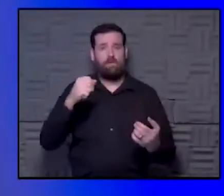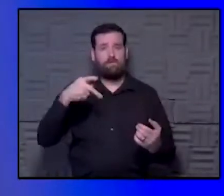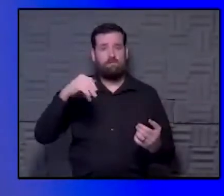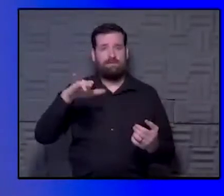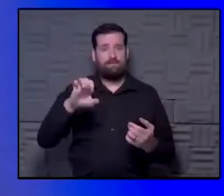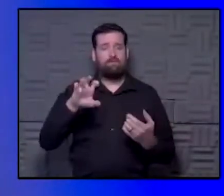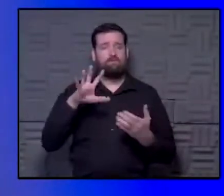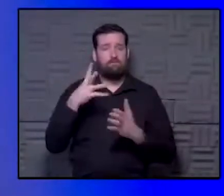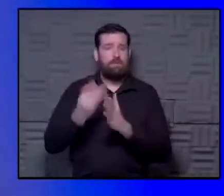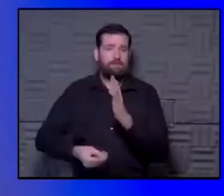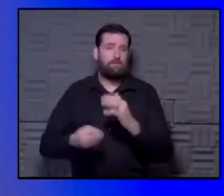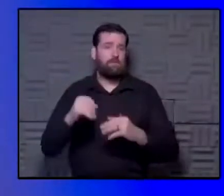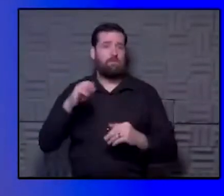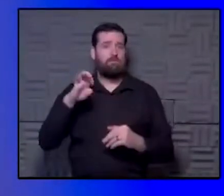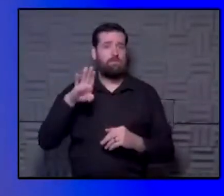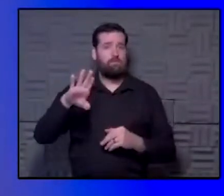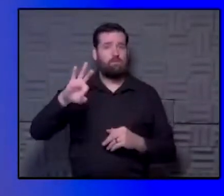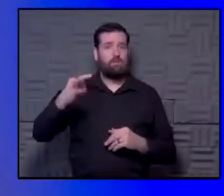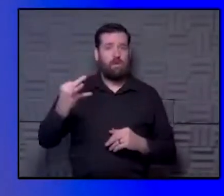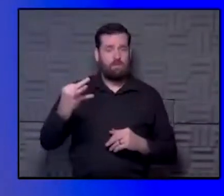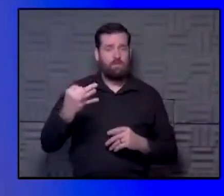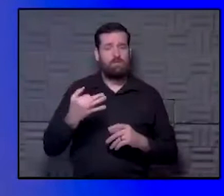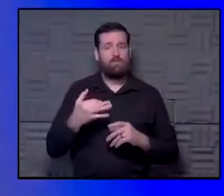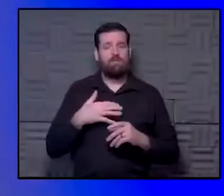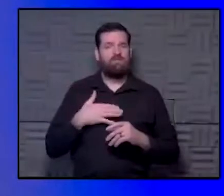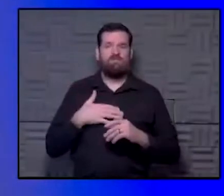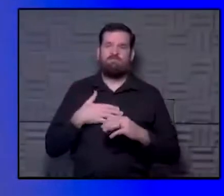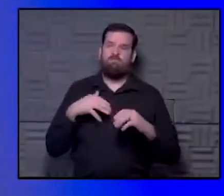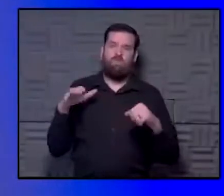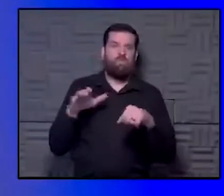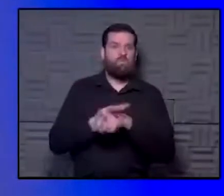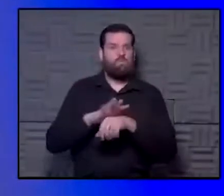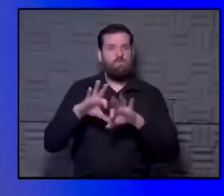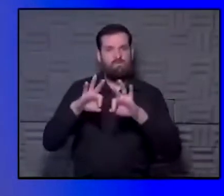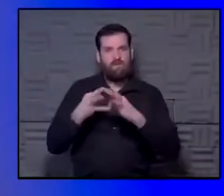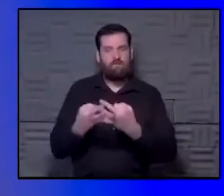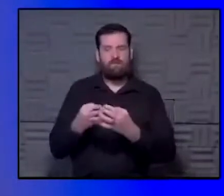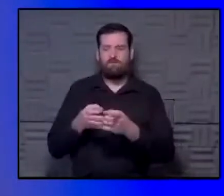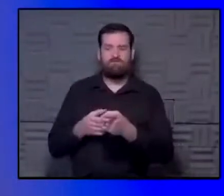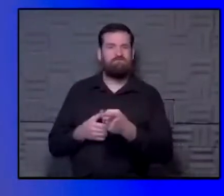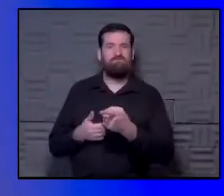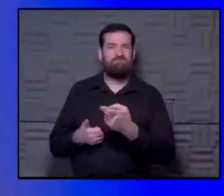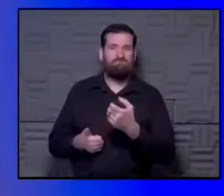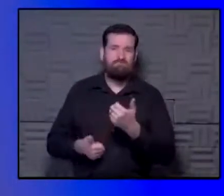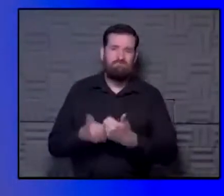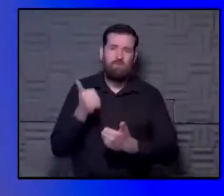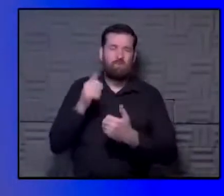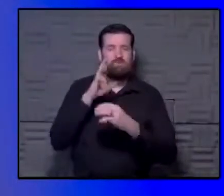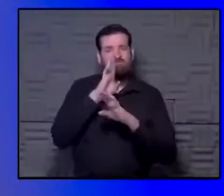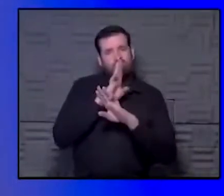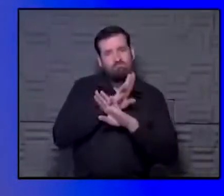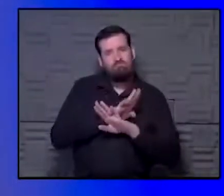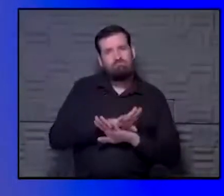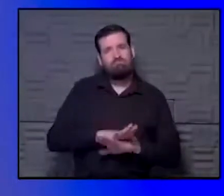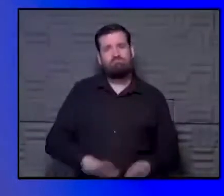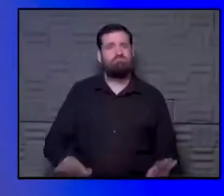away on February 9th, my entire family was like, this is the most peaceful we've ever seen